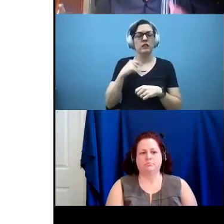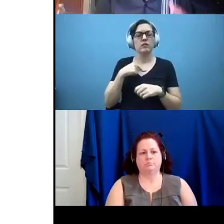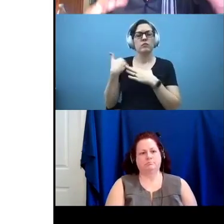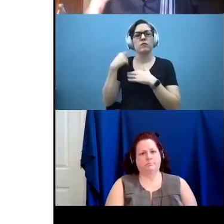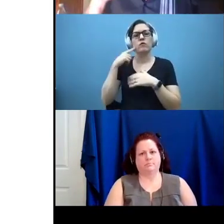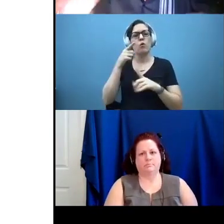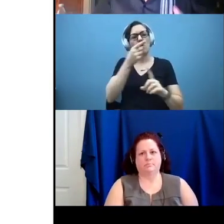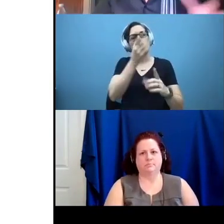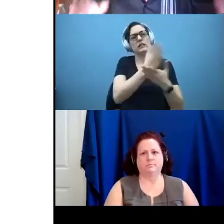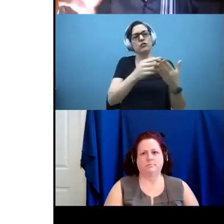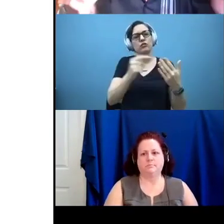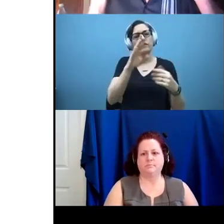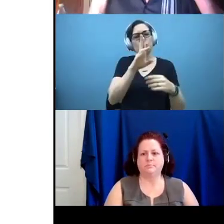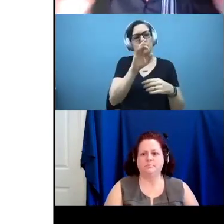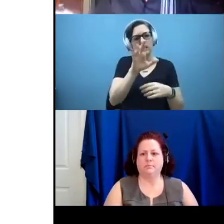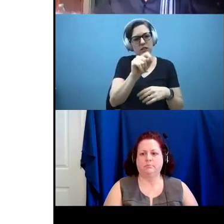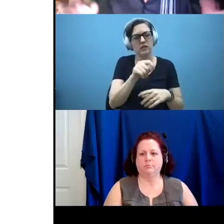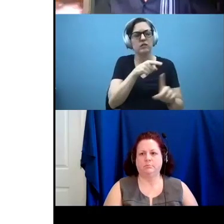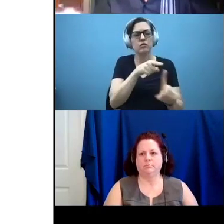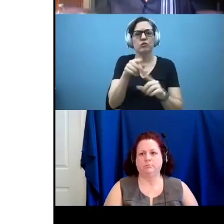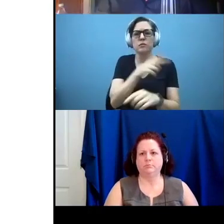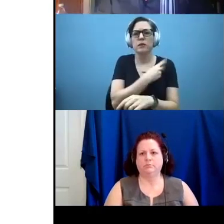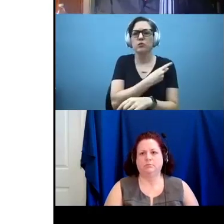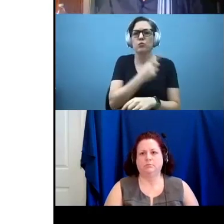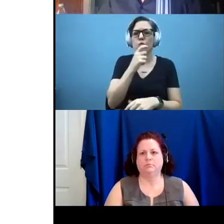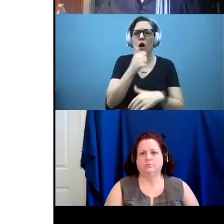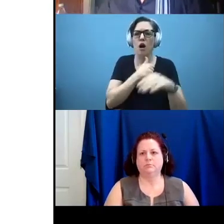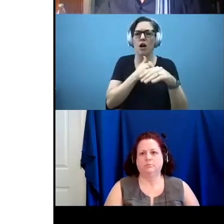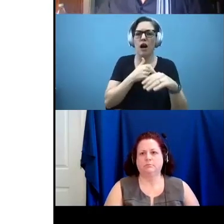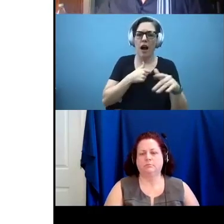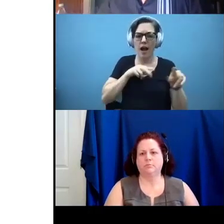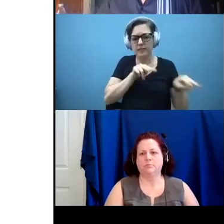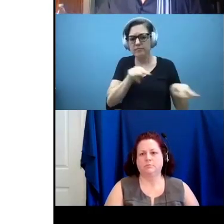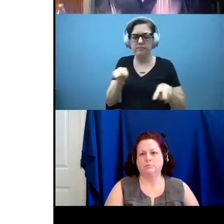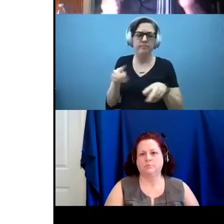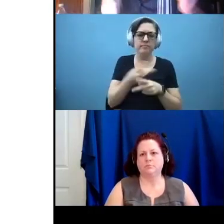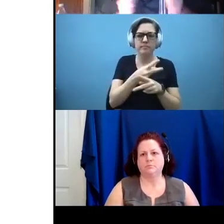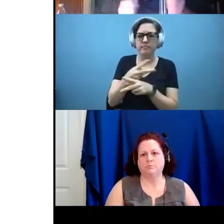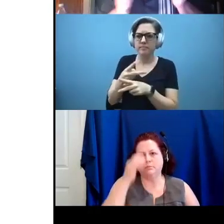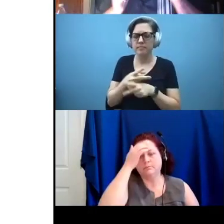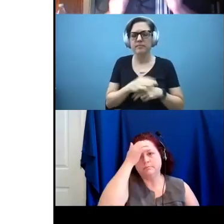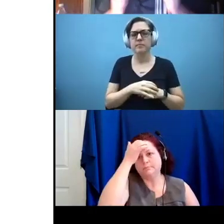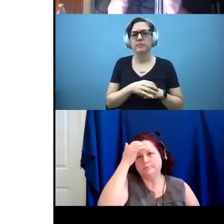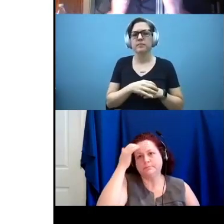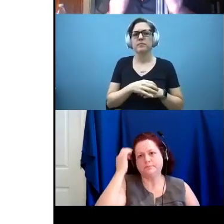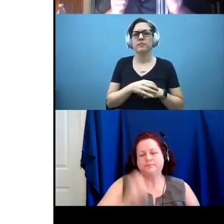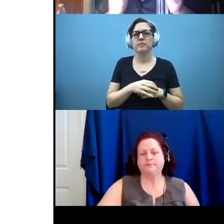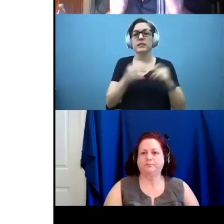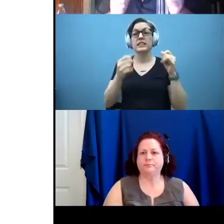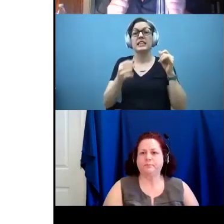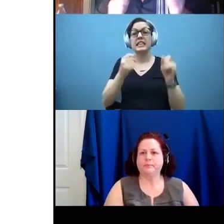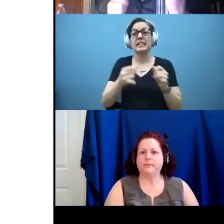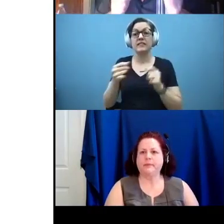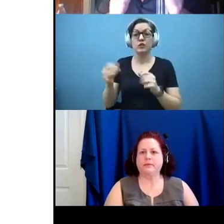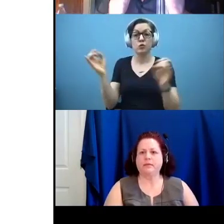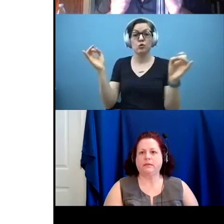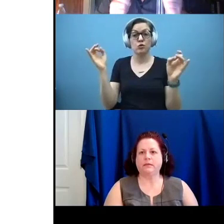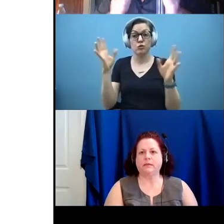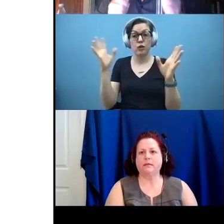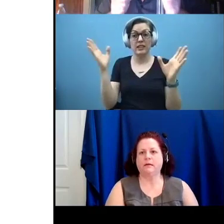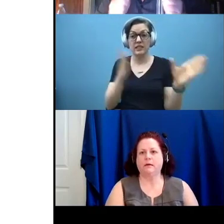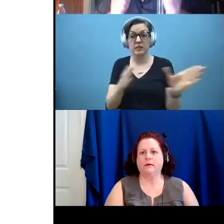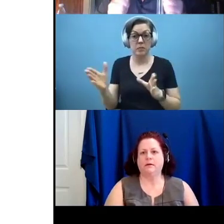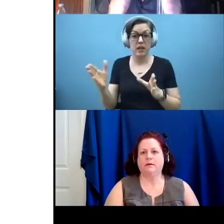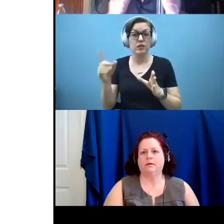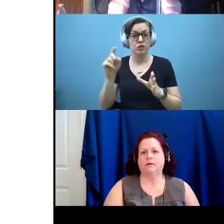section of the unit or certain patients that are under my care. the individual crisis plan should be an